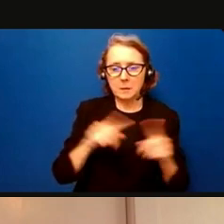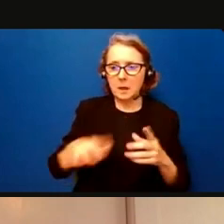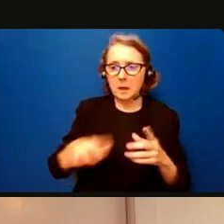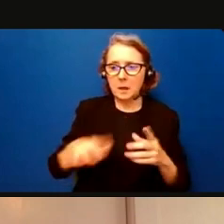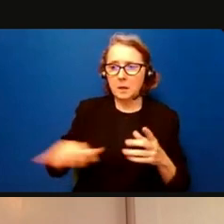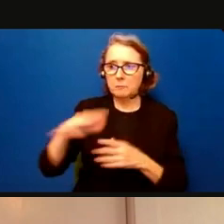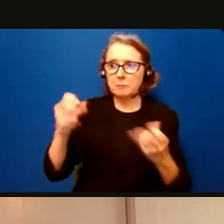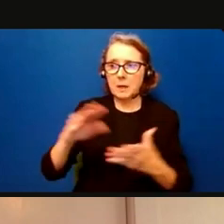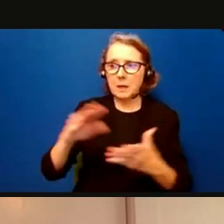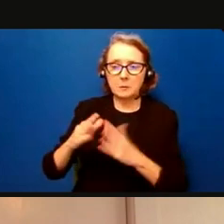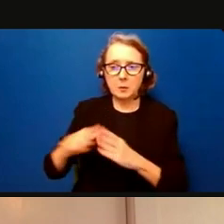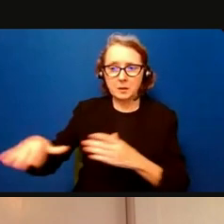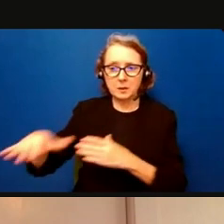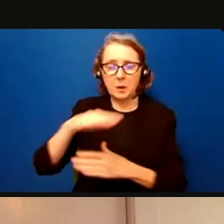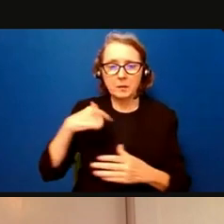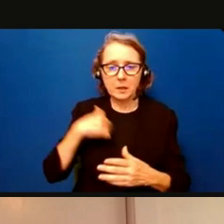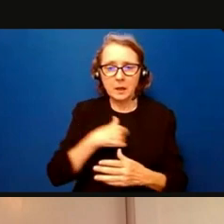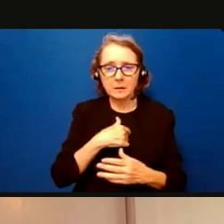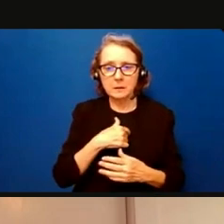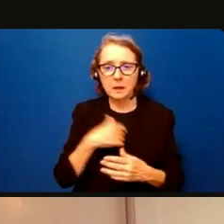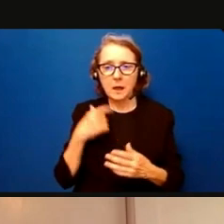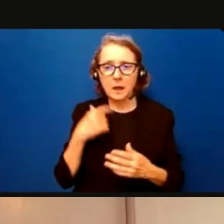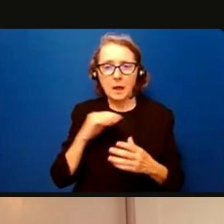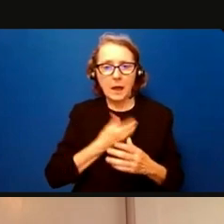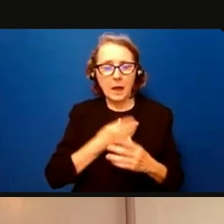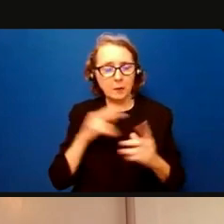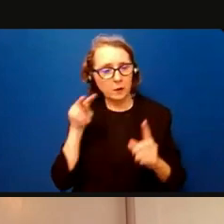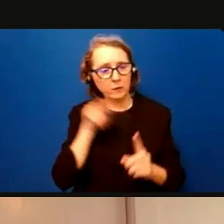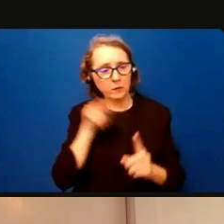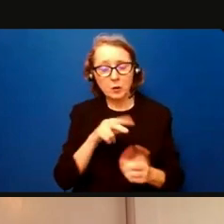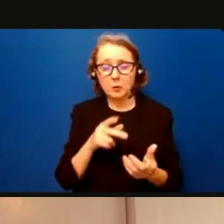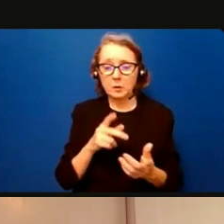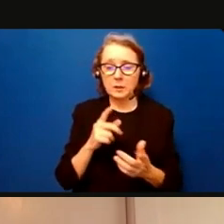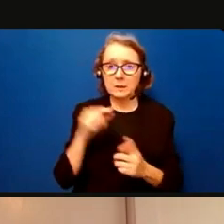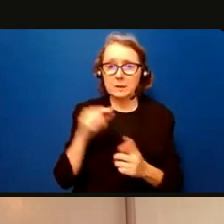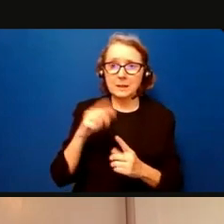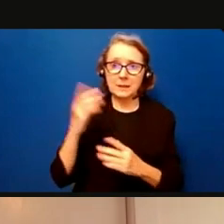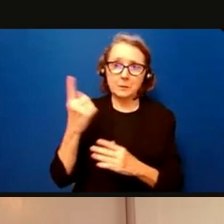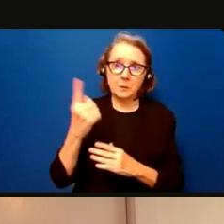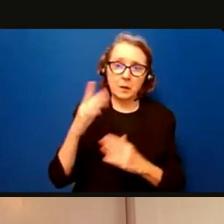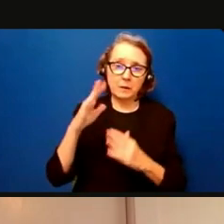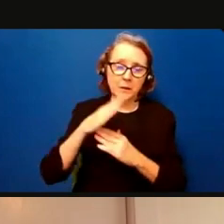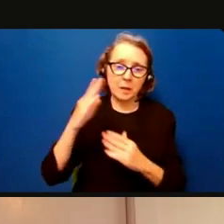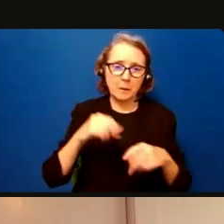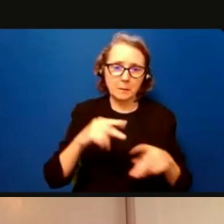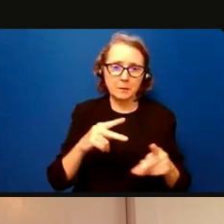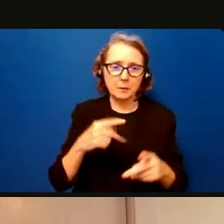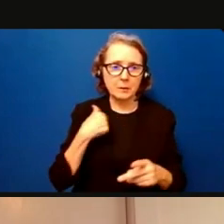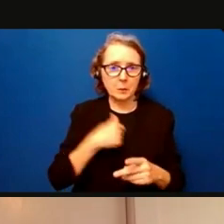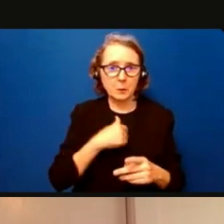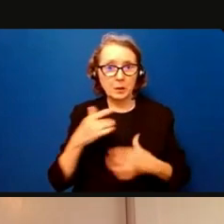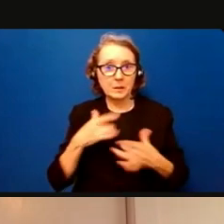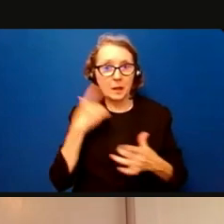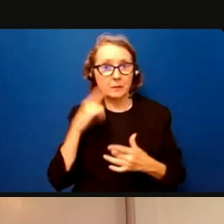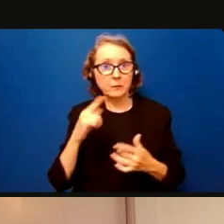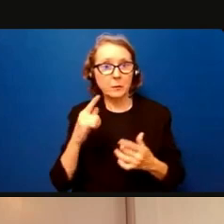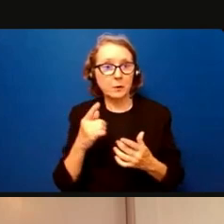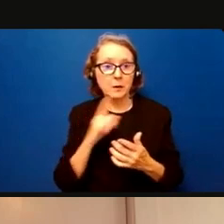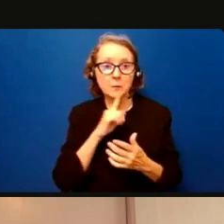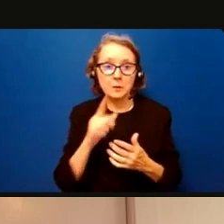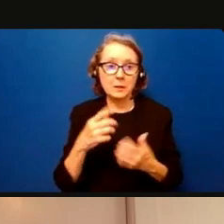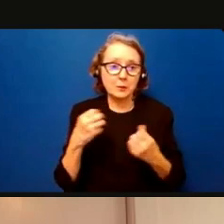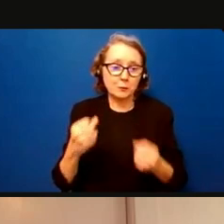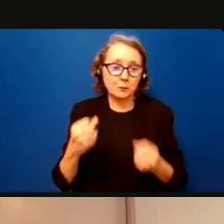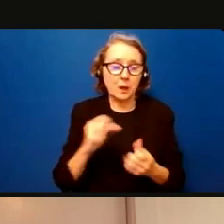Willamette Valley. And we view this as one of the premier opportunities. We're quite excited for a resilient